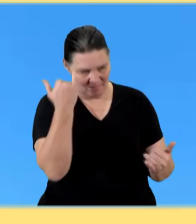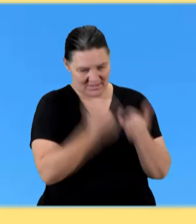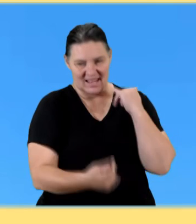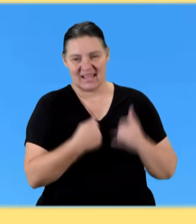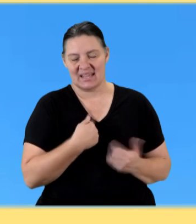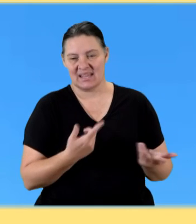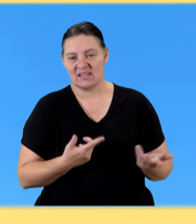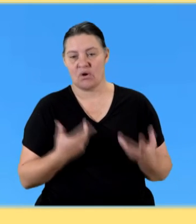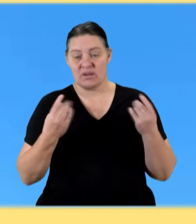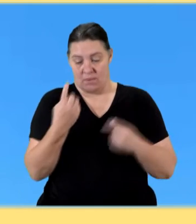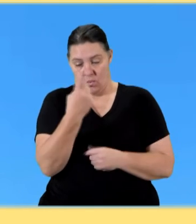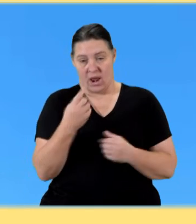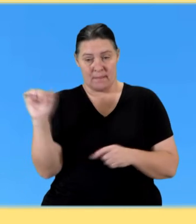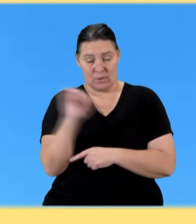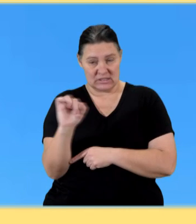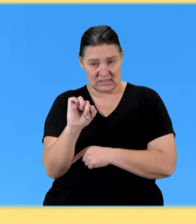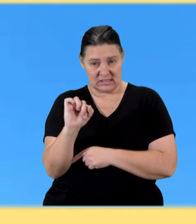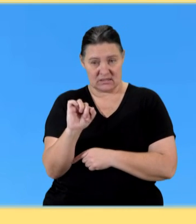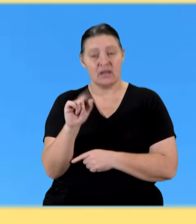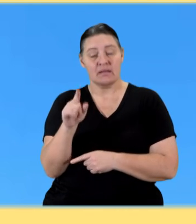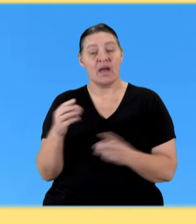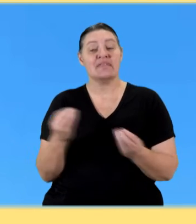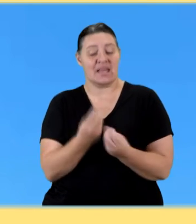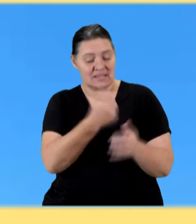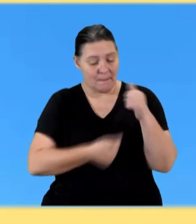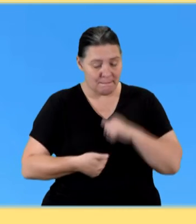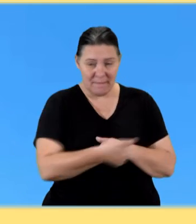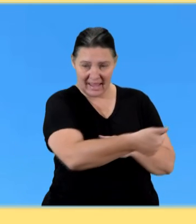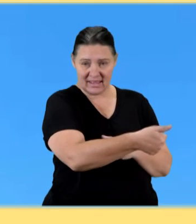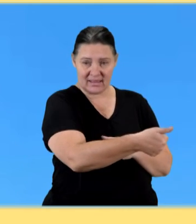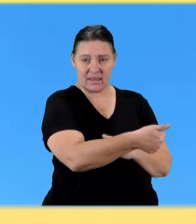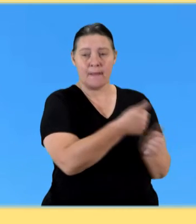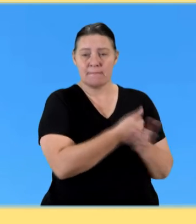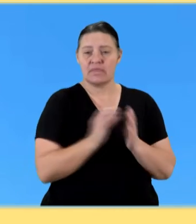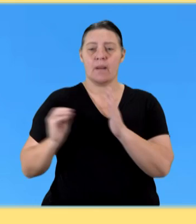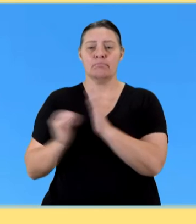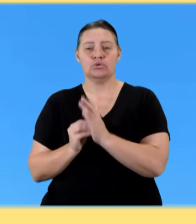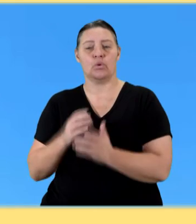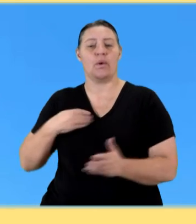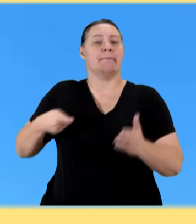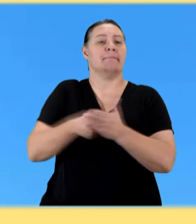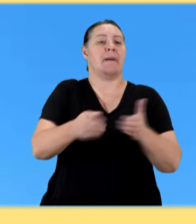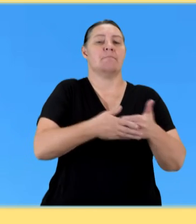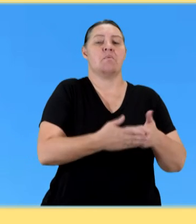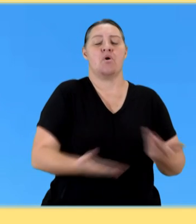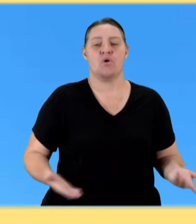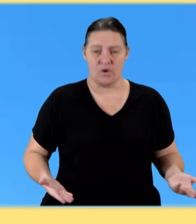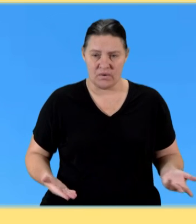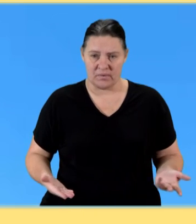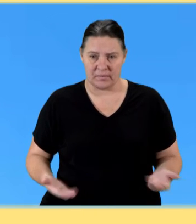number 1 Motors, these are goods returned, but they were recorded